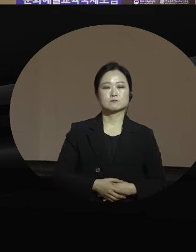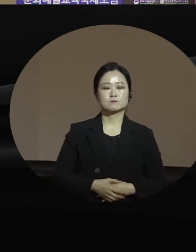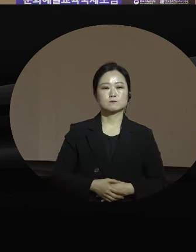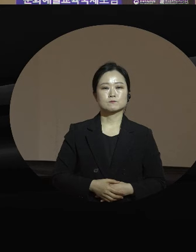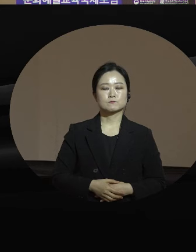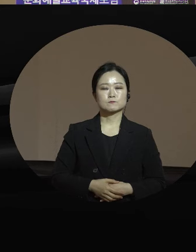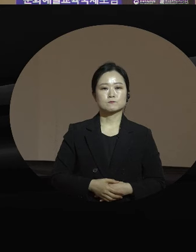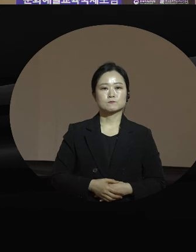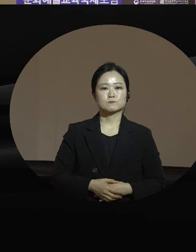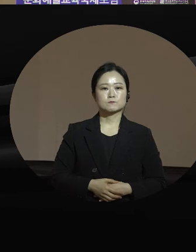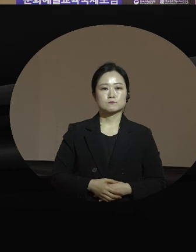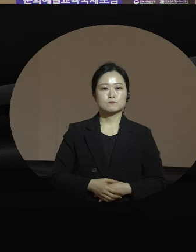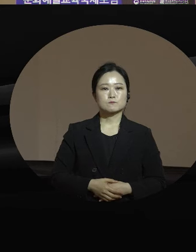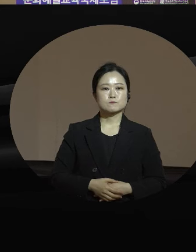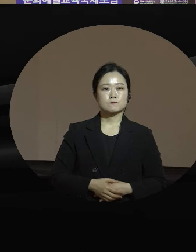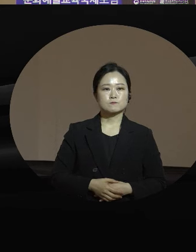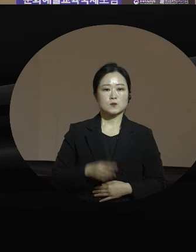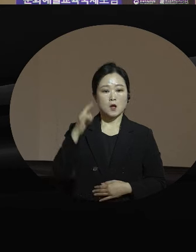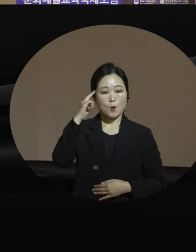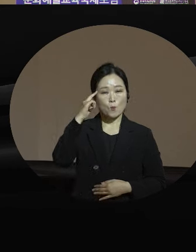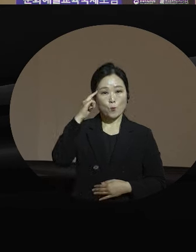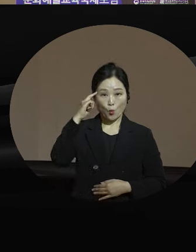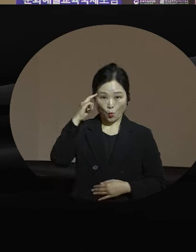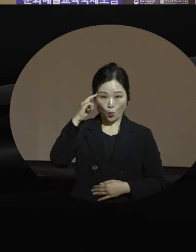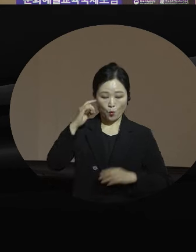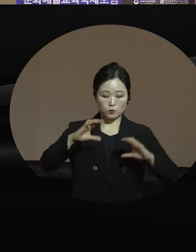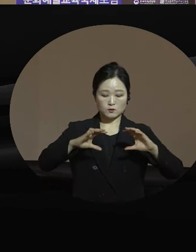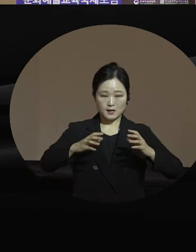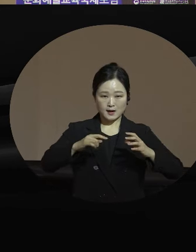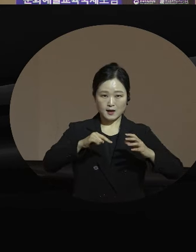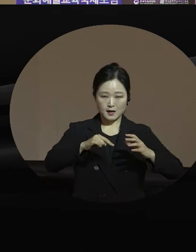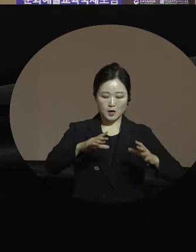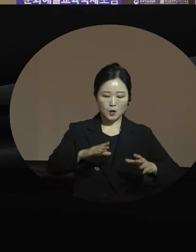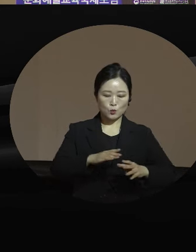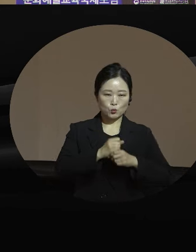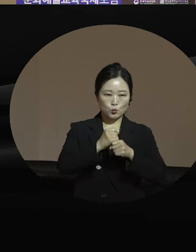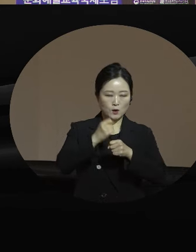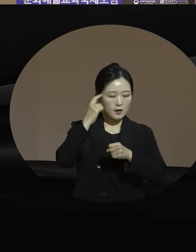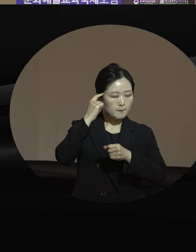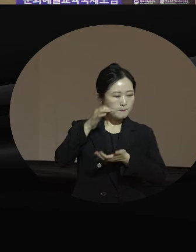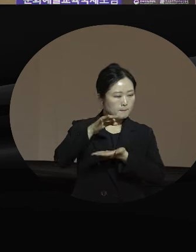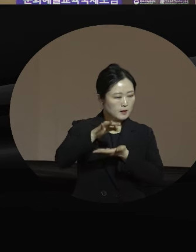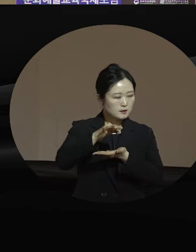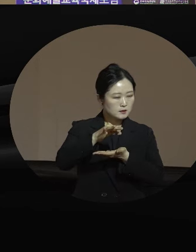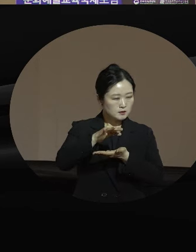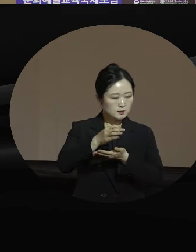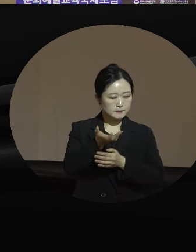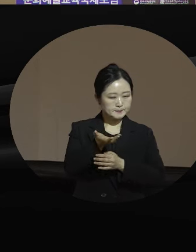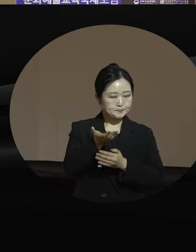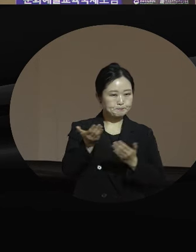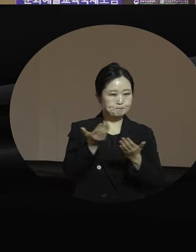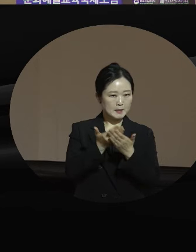our national values of also the ensuring sustainable social development.